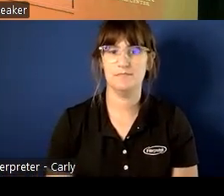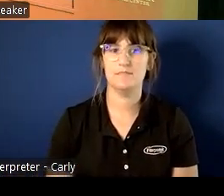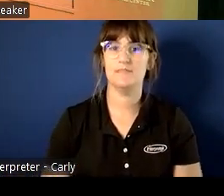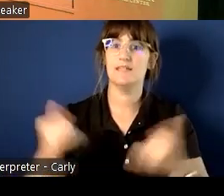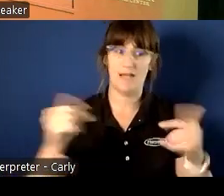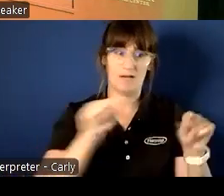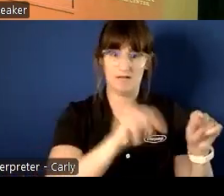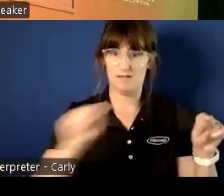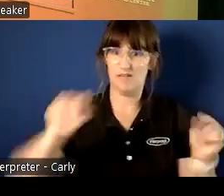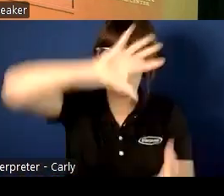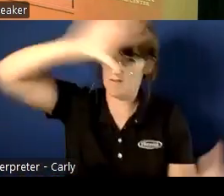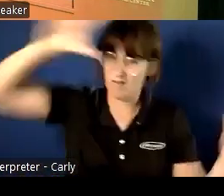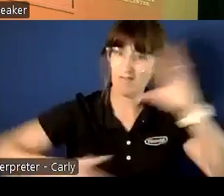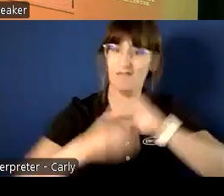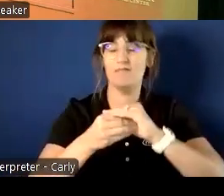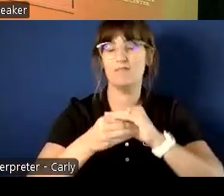across.